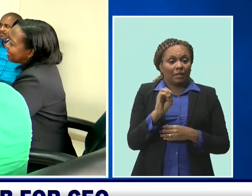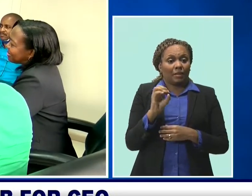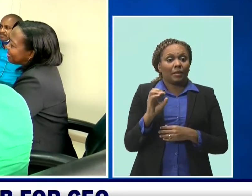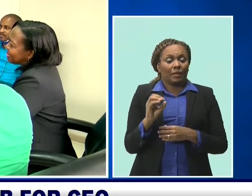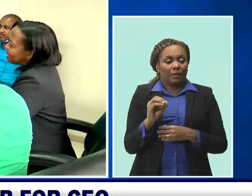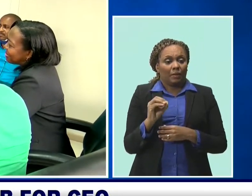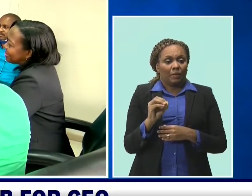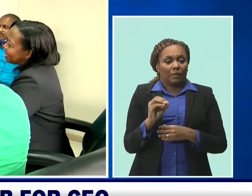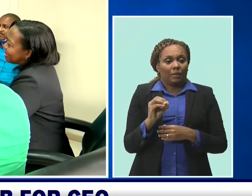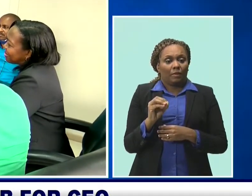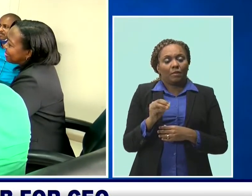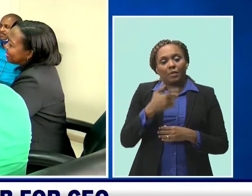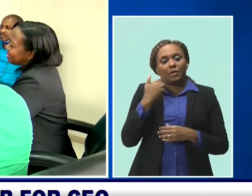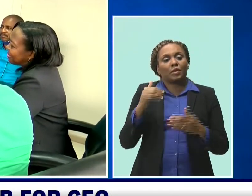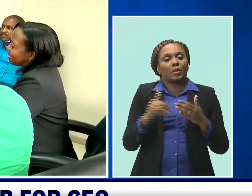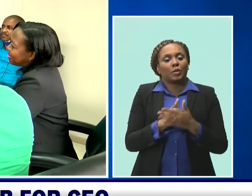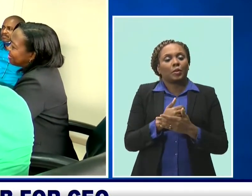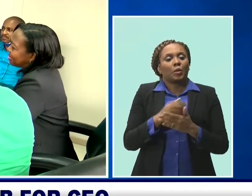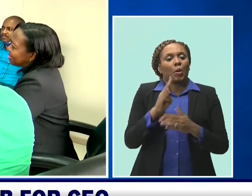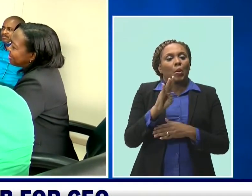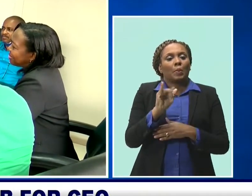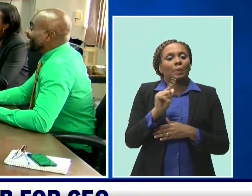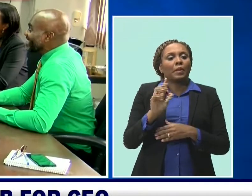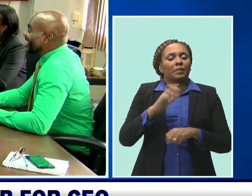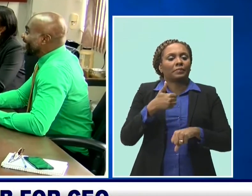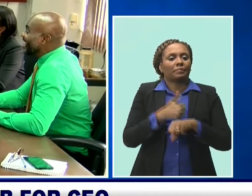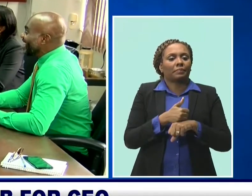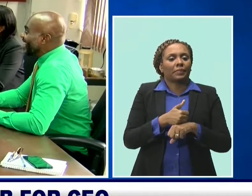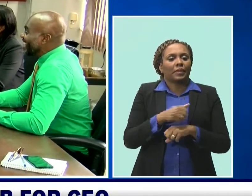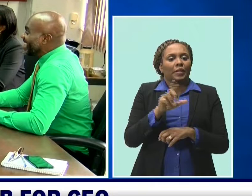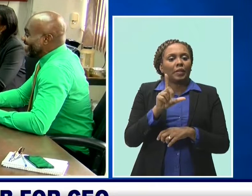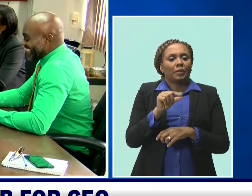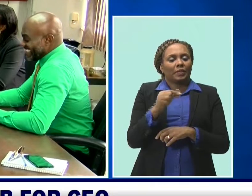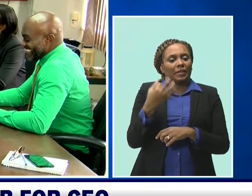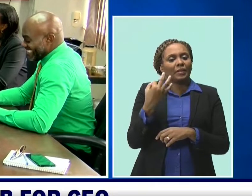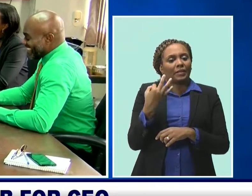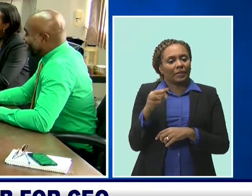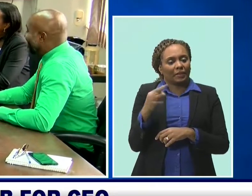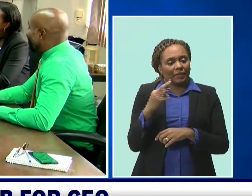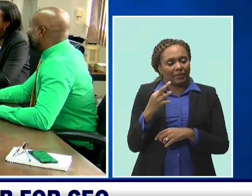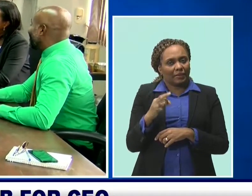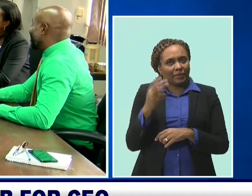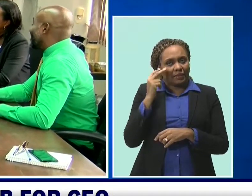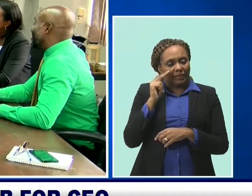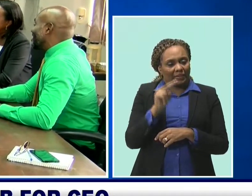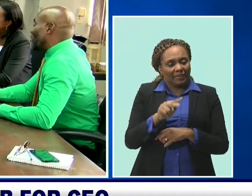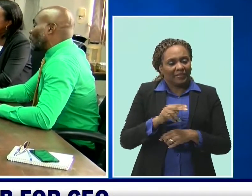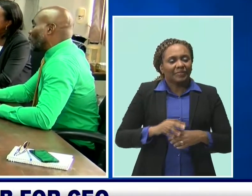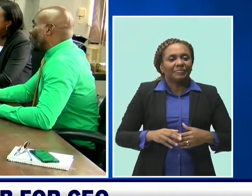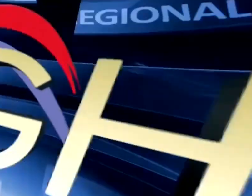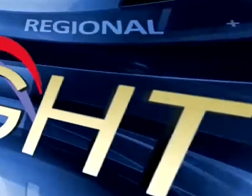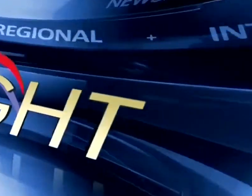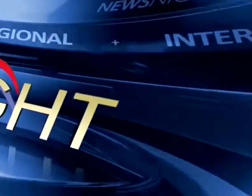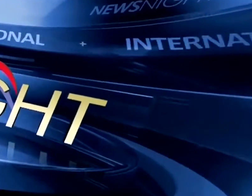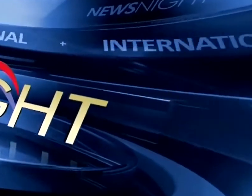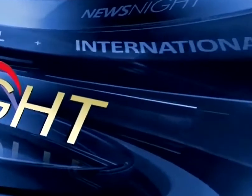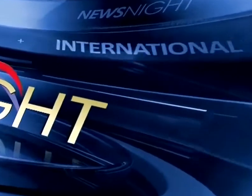Caribbean Broadcasting Corporation Amendment Bill 2019. Rianne Phillips, CBC